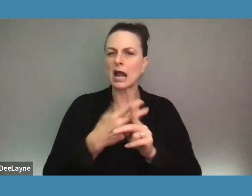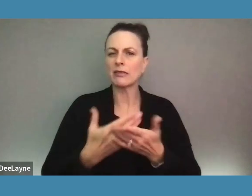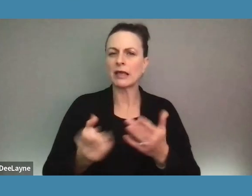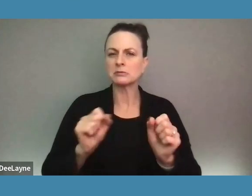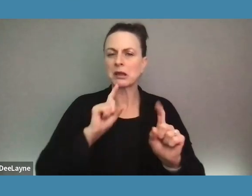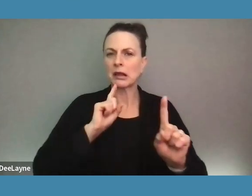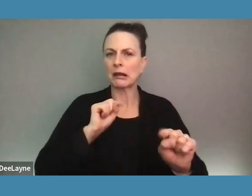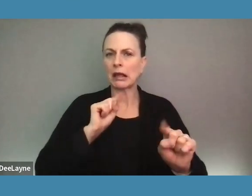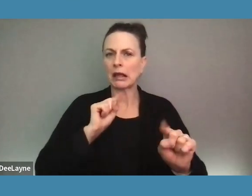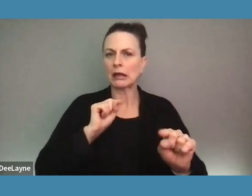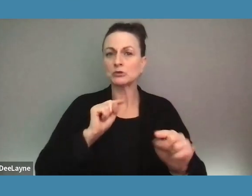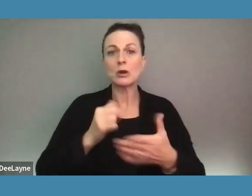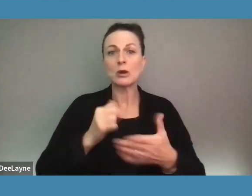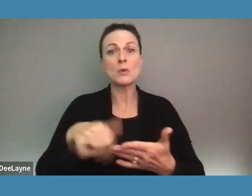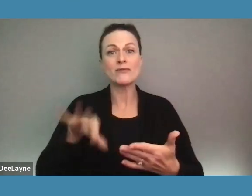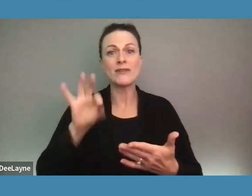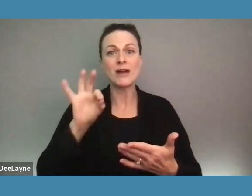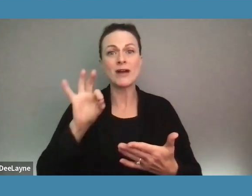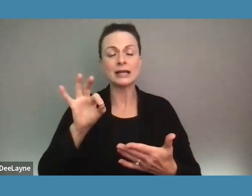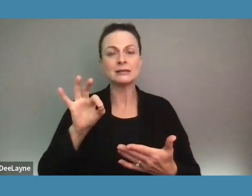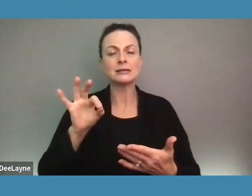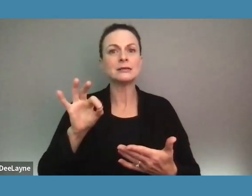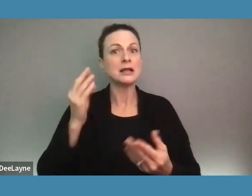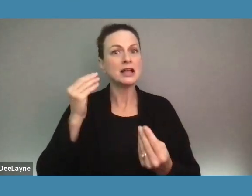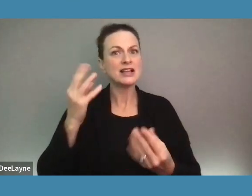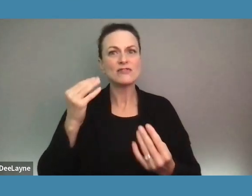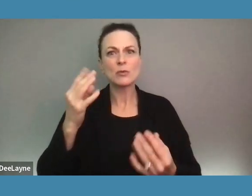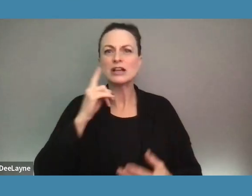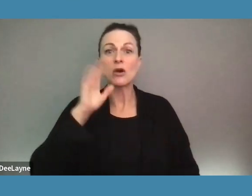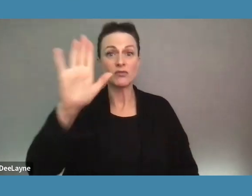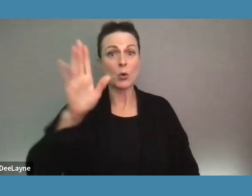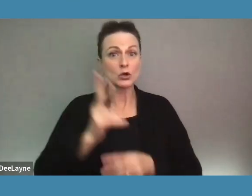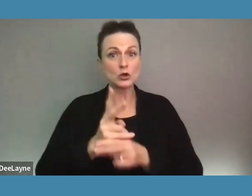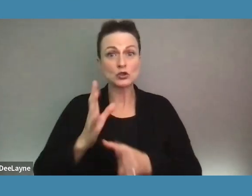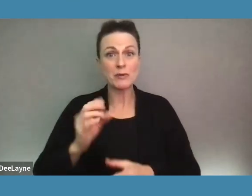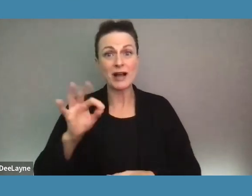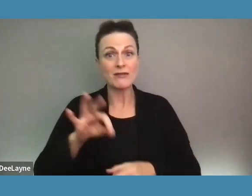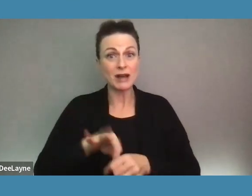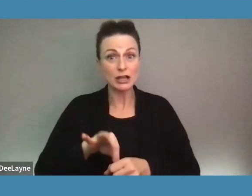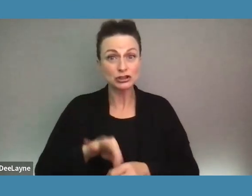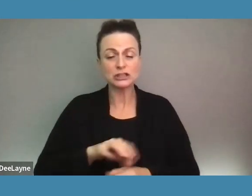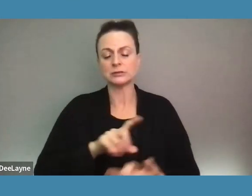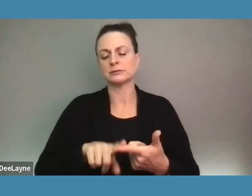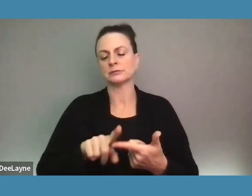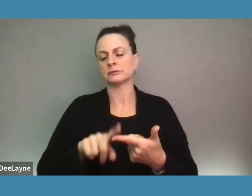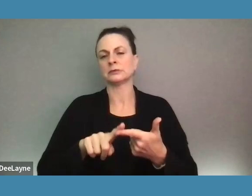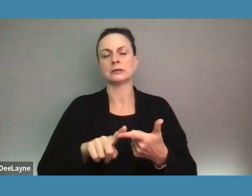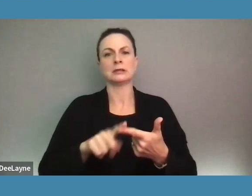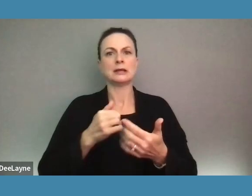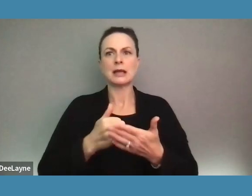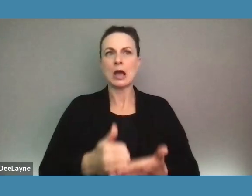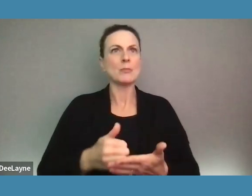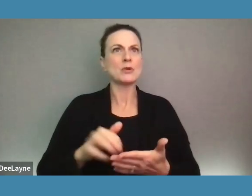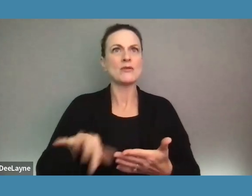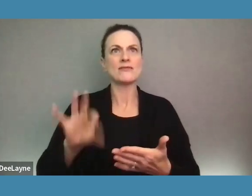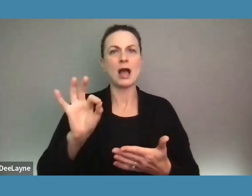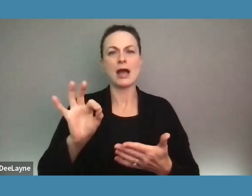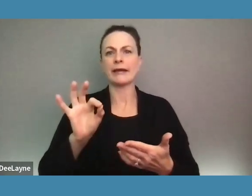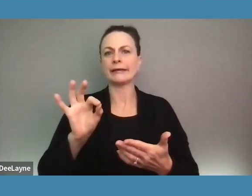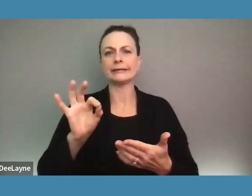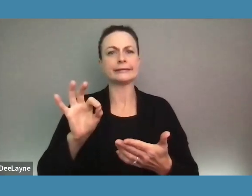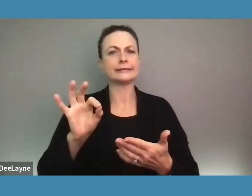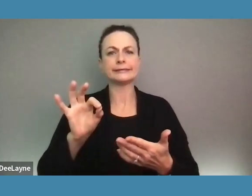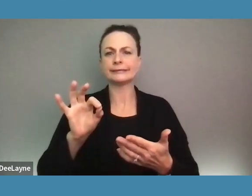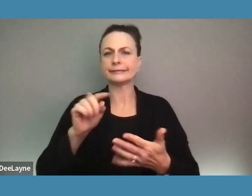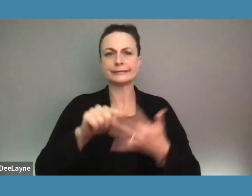answer. We can help you find your information for your supervisor of elections. We can help you sort